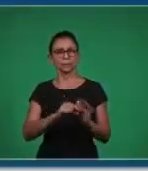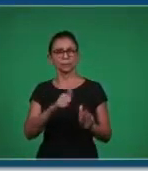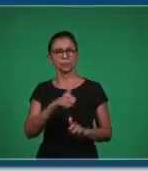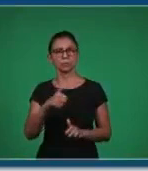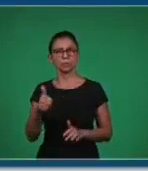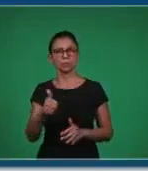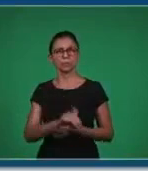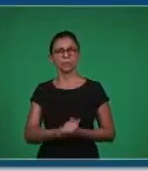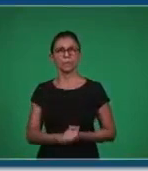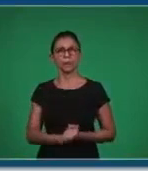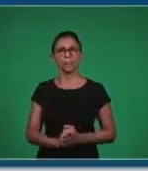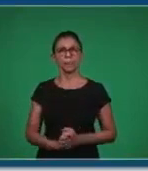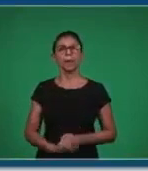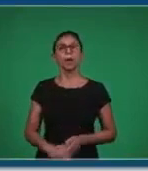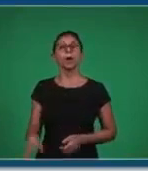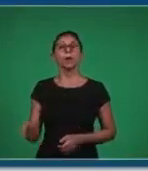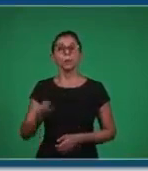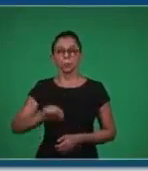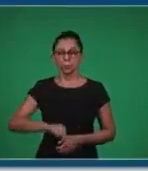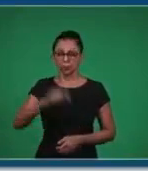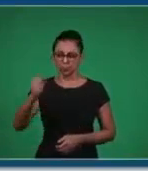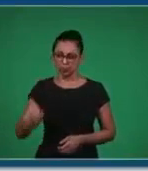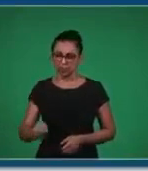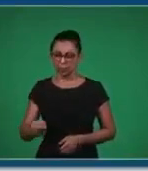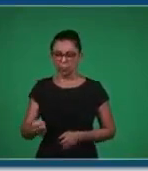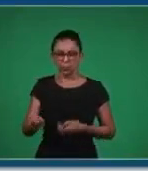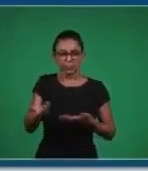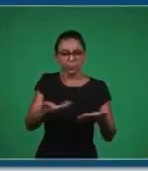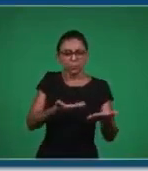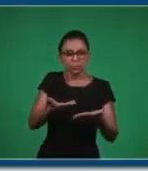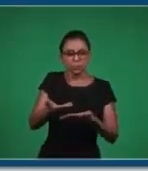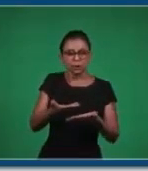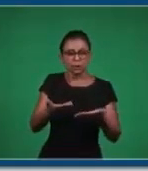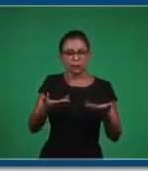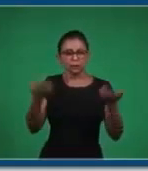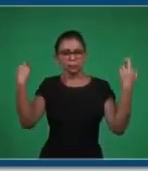How as a pastor will pasture his flock,